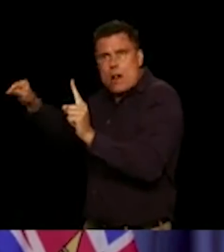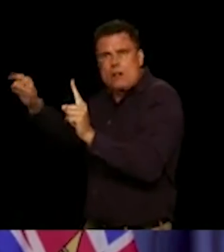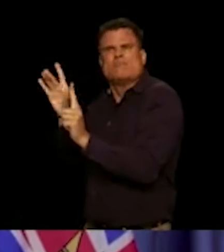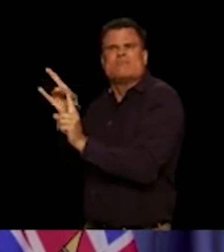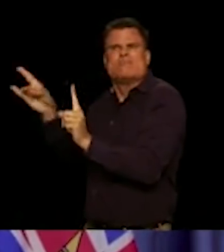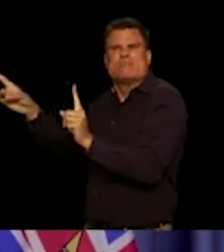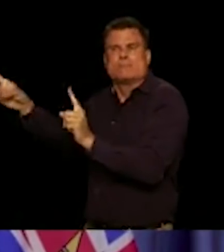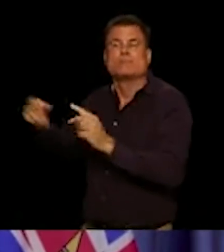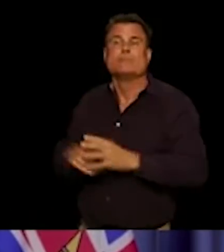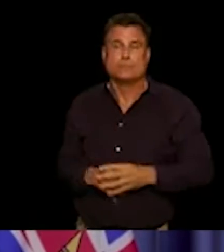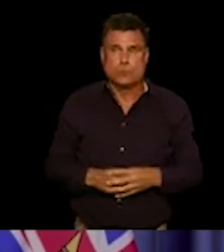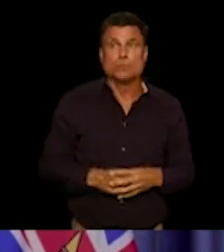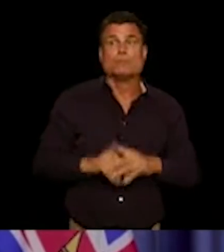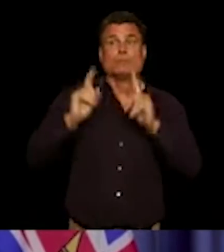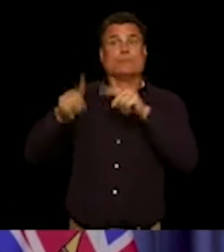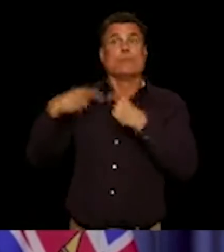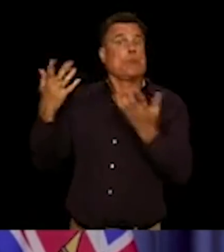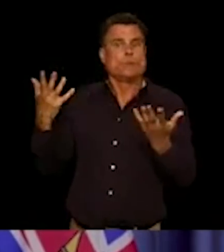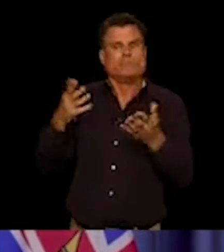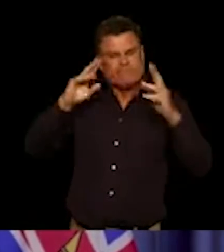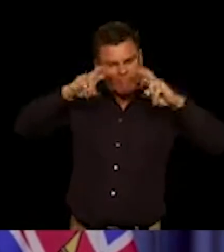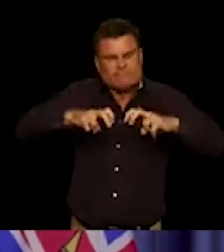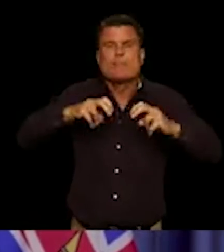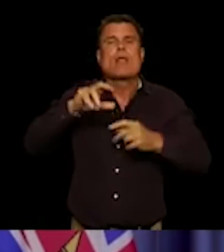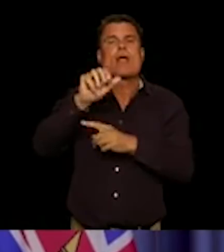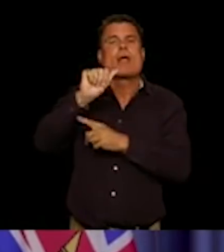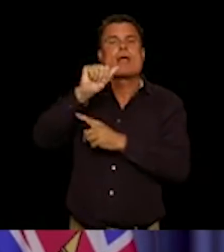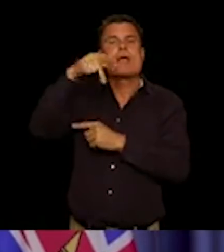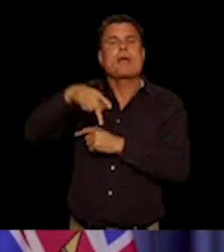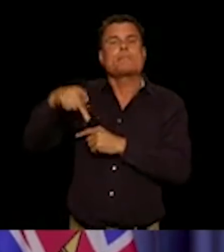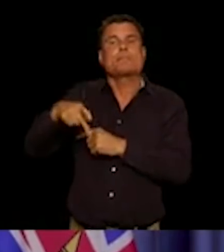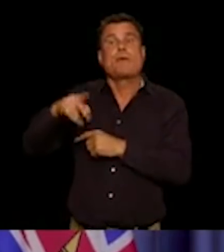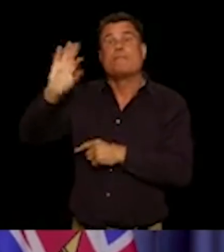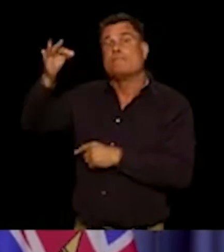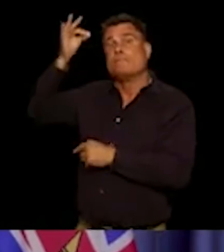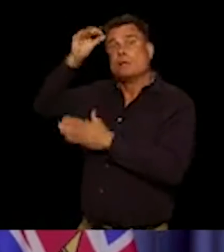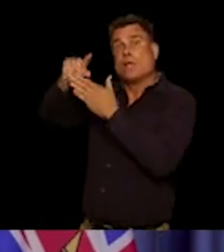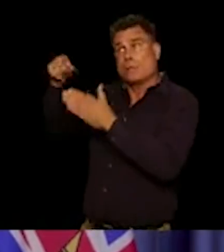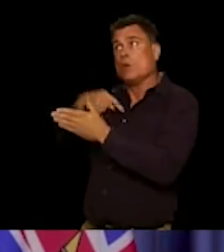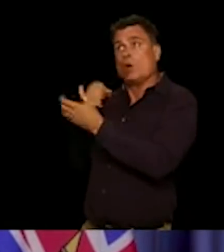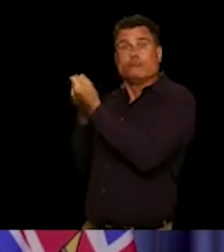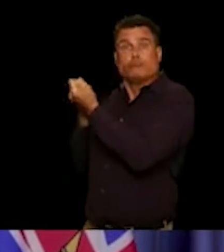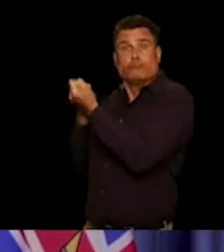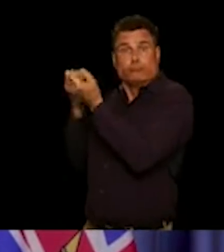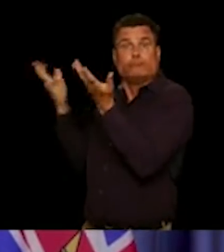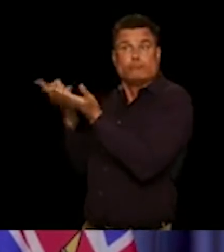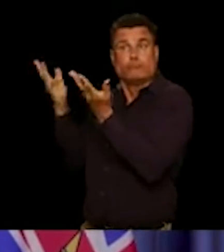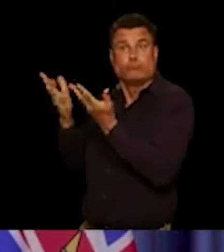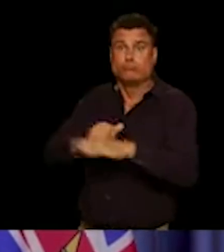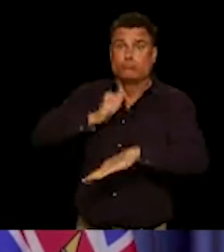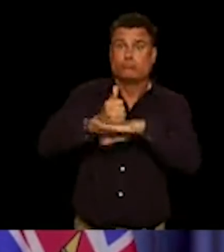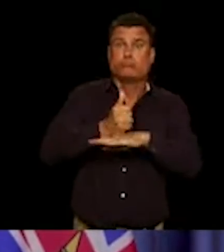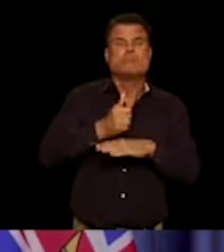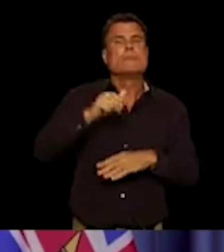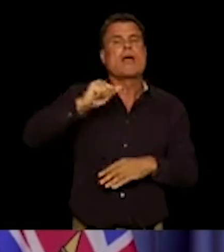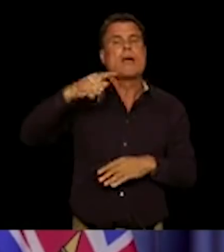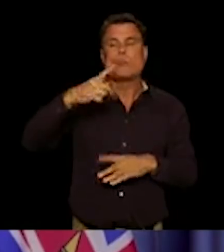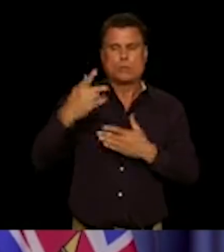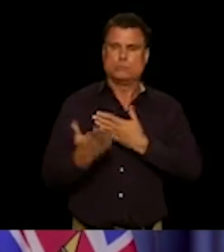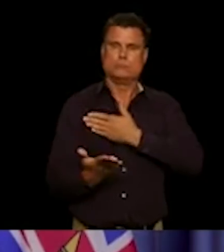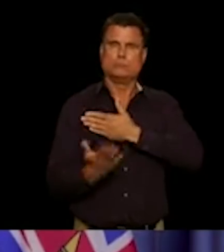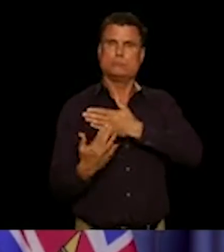work developing a COVID alert app for smartphones, the app can't tell you everything. Nothing